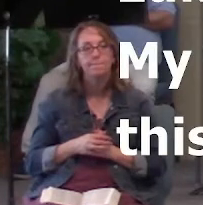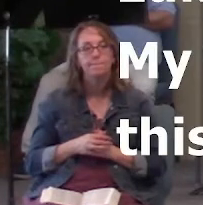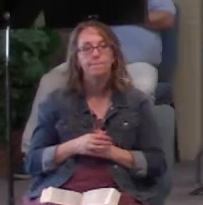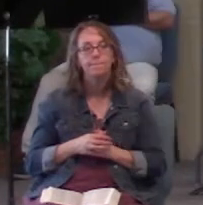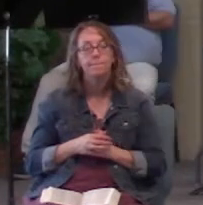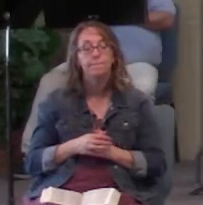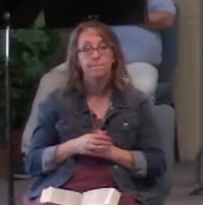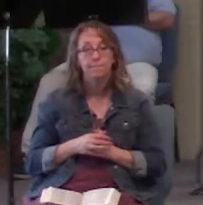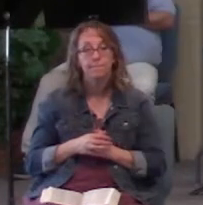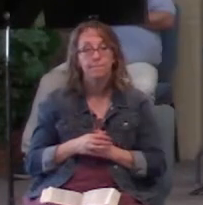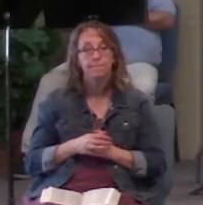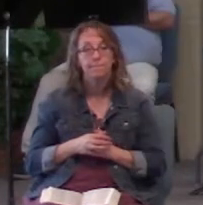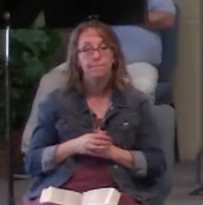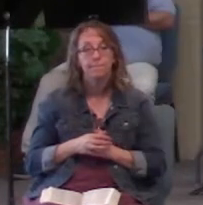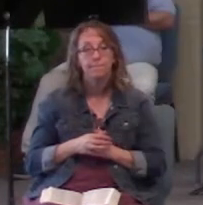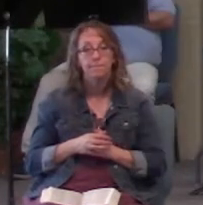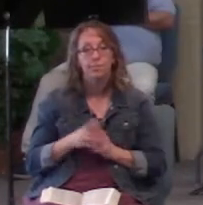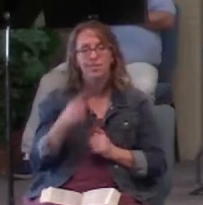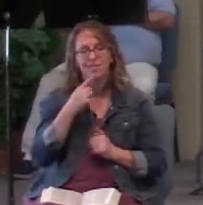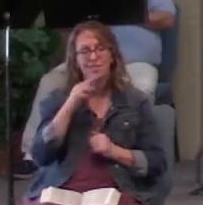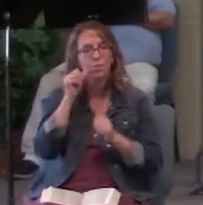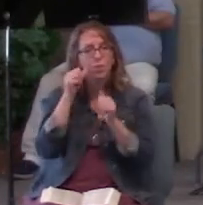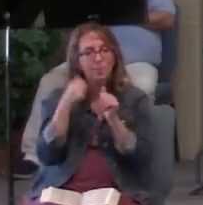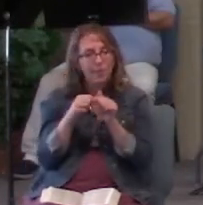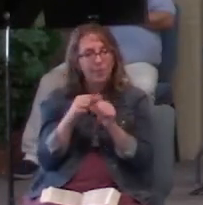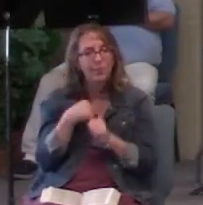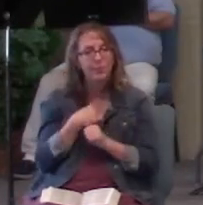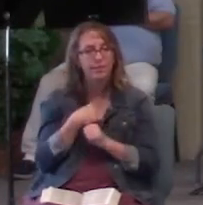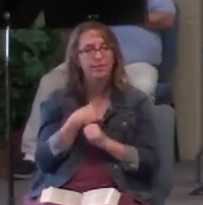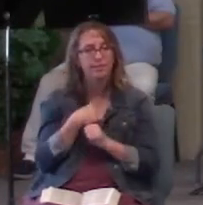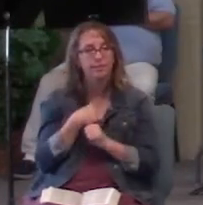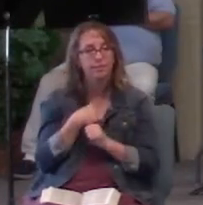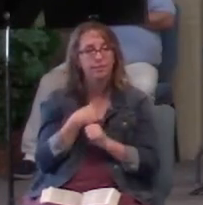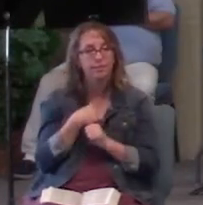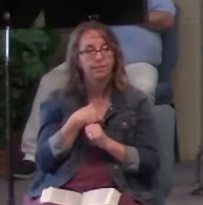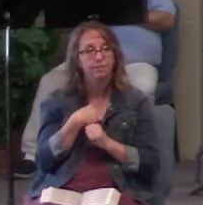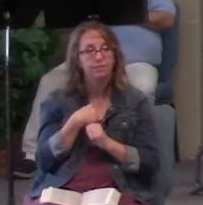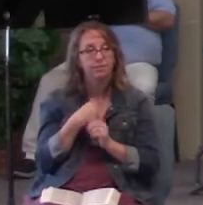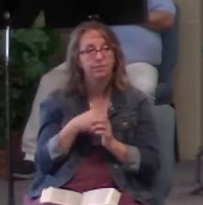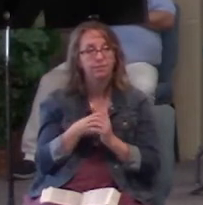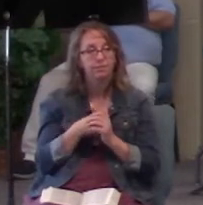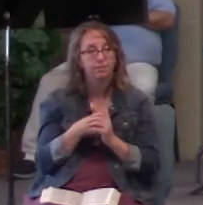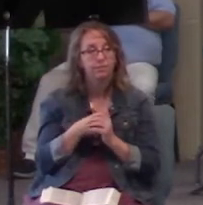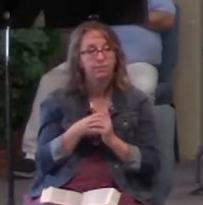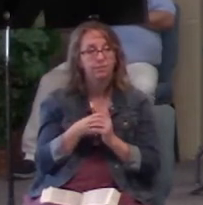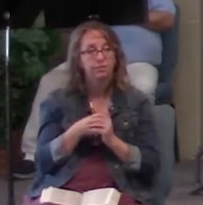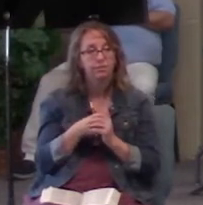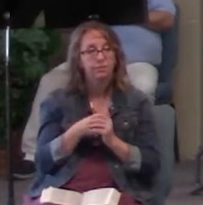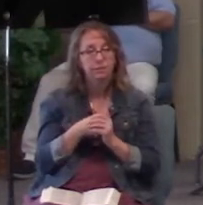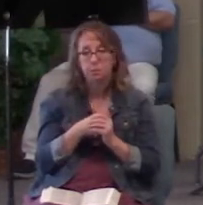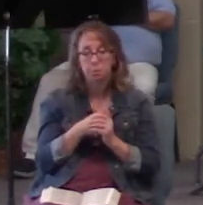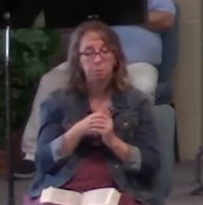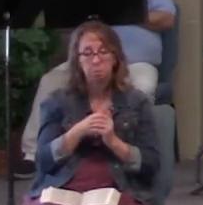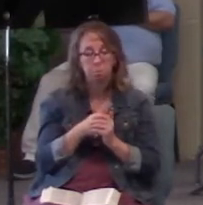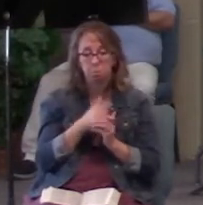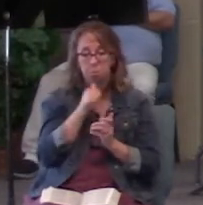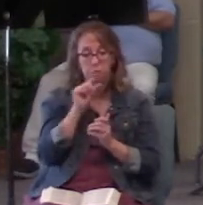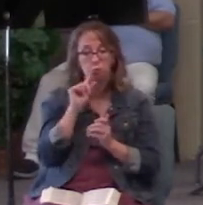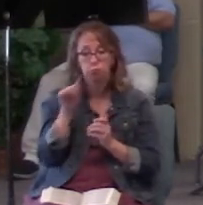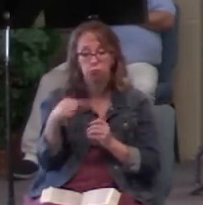He's saying, remember me. not just now,